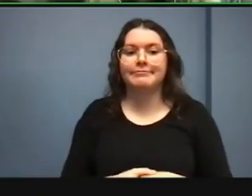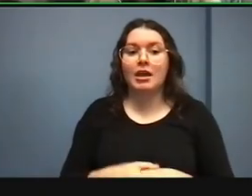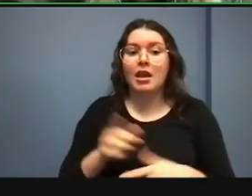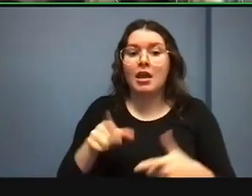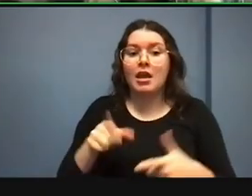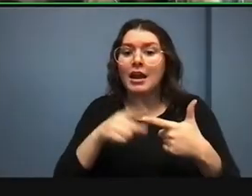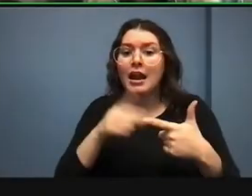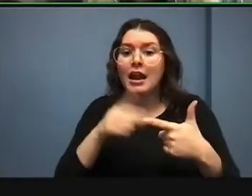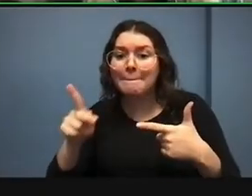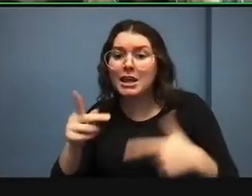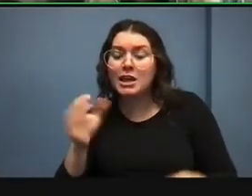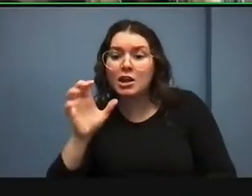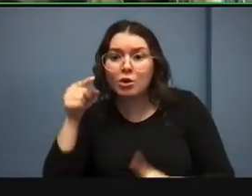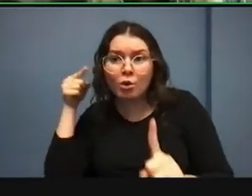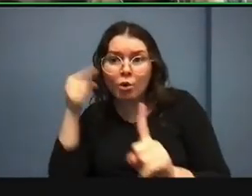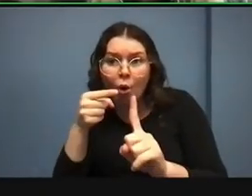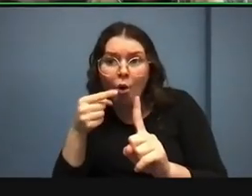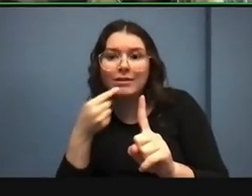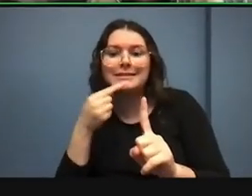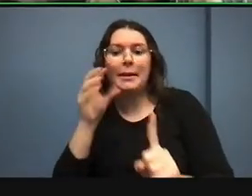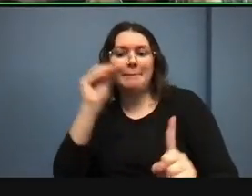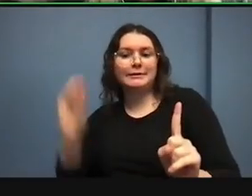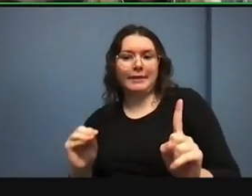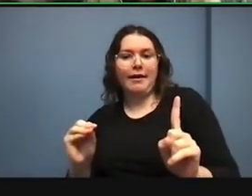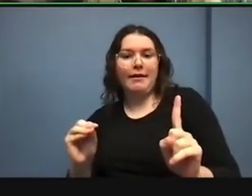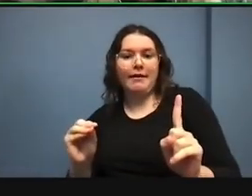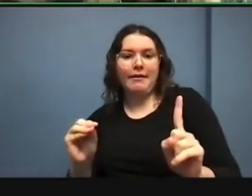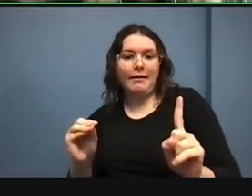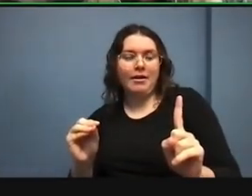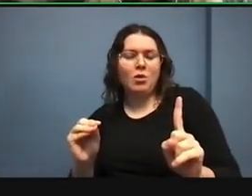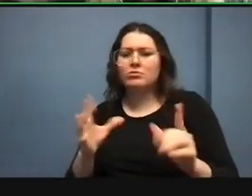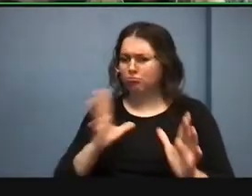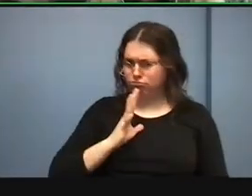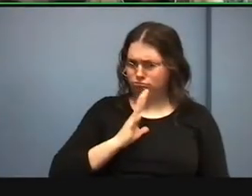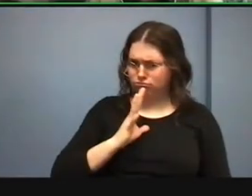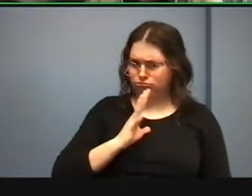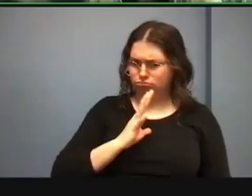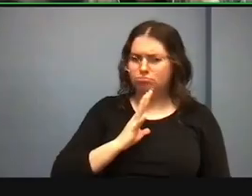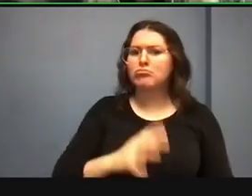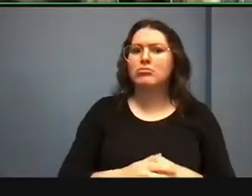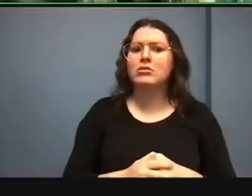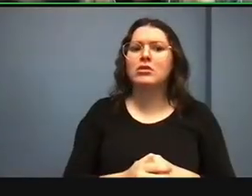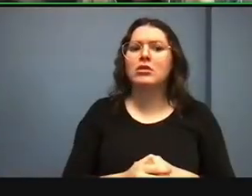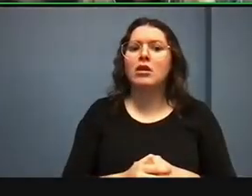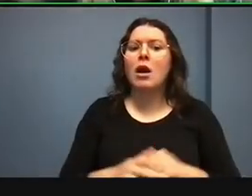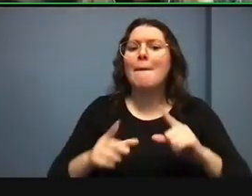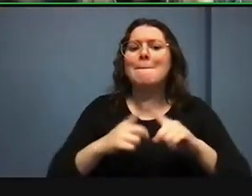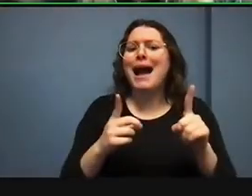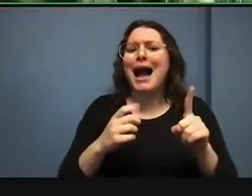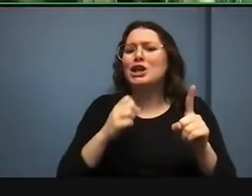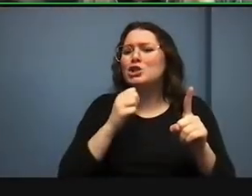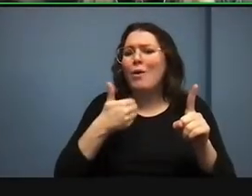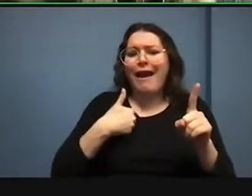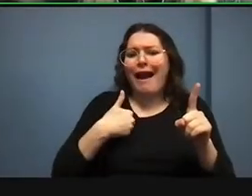our IEP goal, we have a percent, which is fine. But I don't have a percent in my